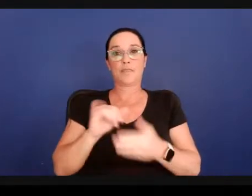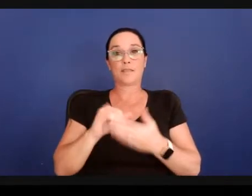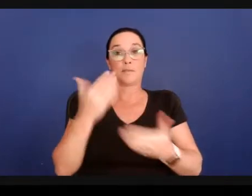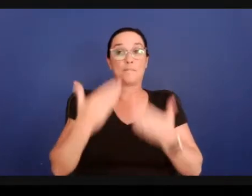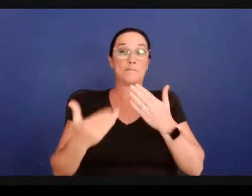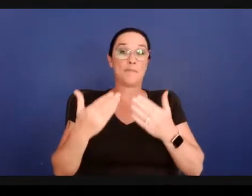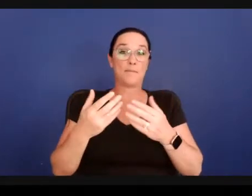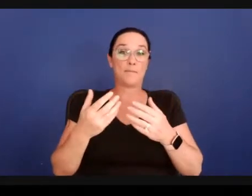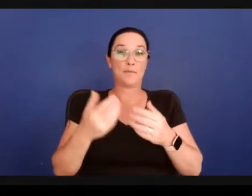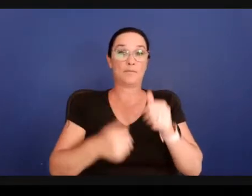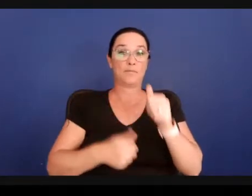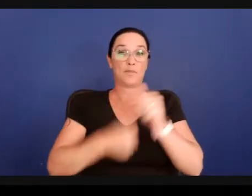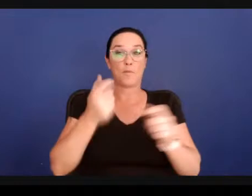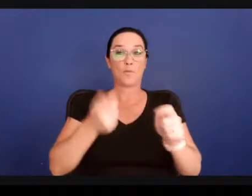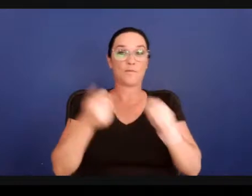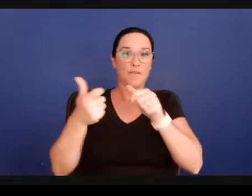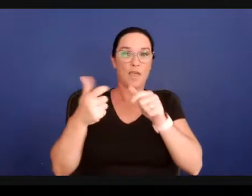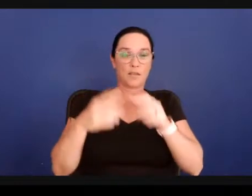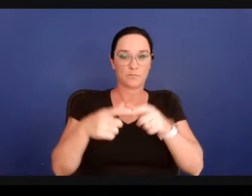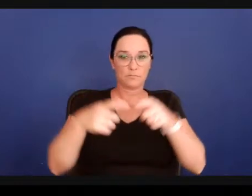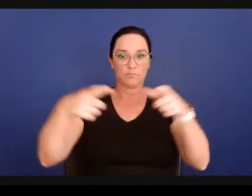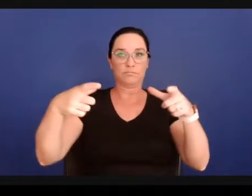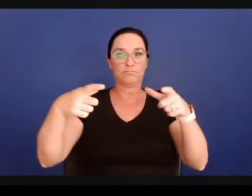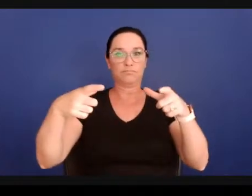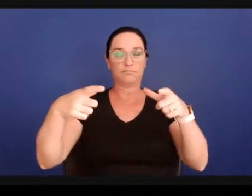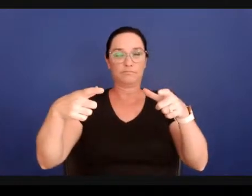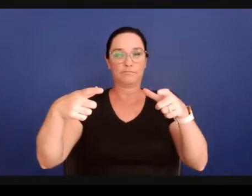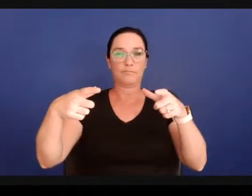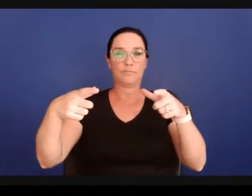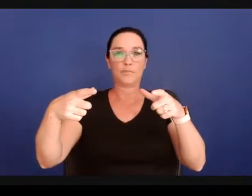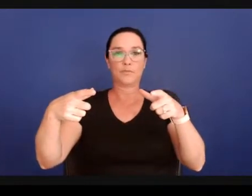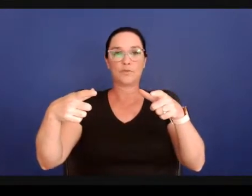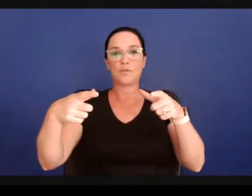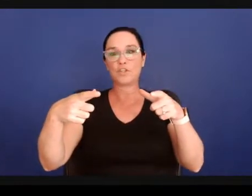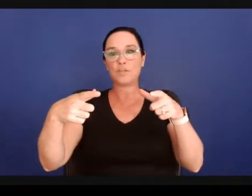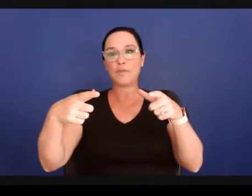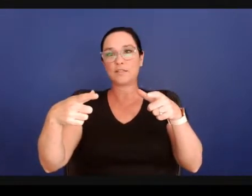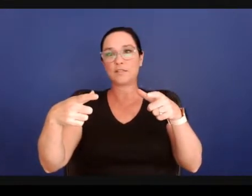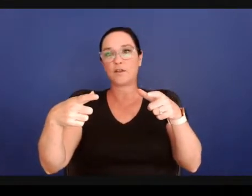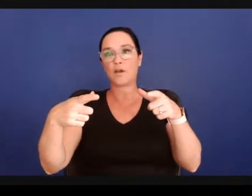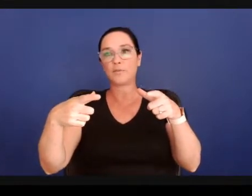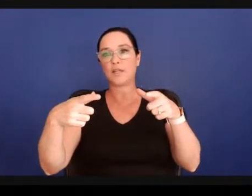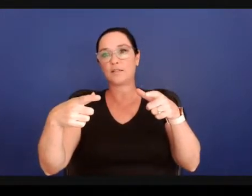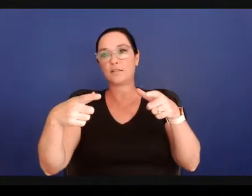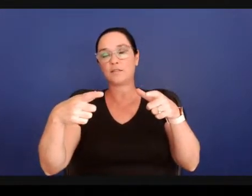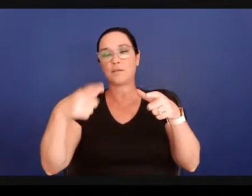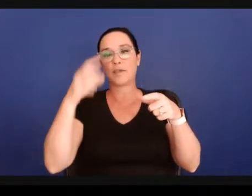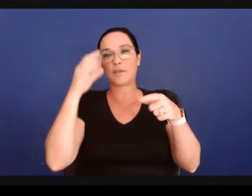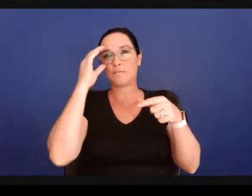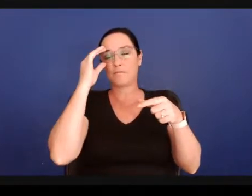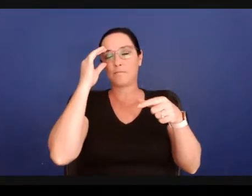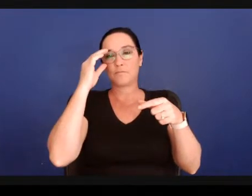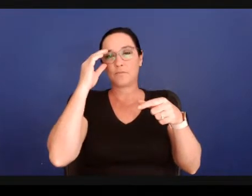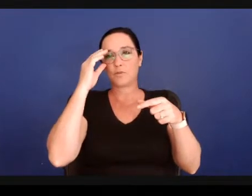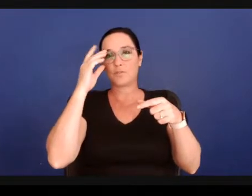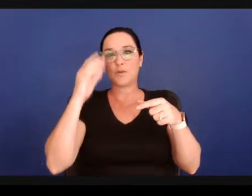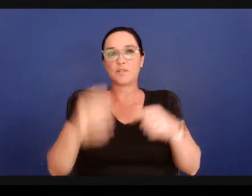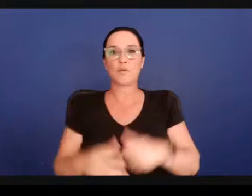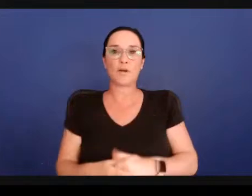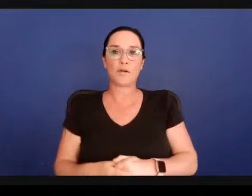seen recently. So approaching that, but a little bit slower by this looks of the graph